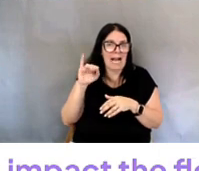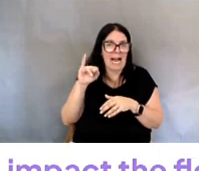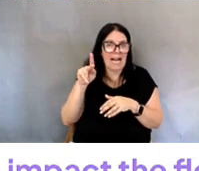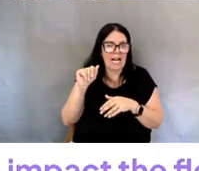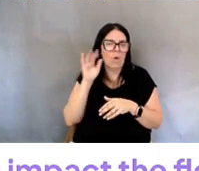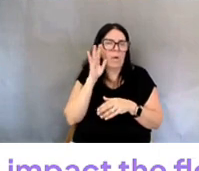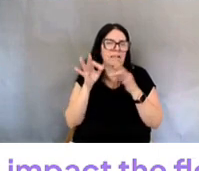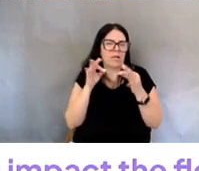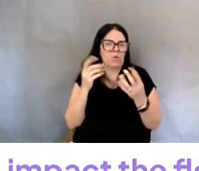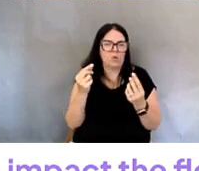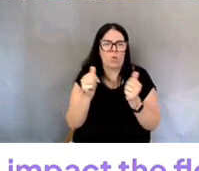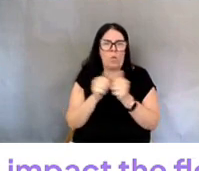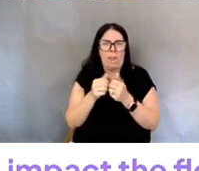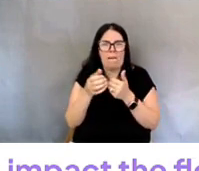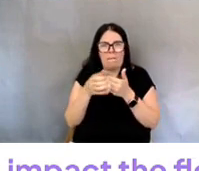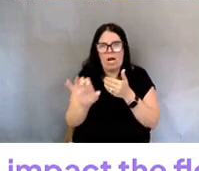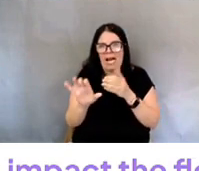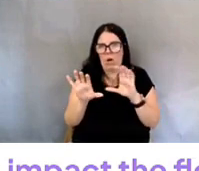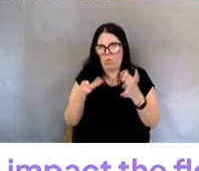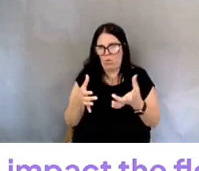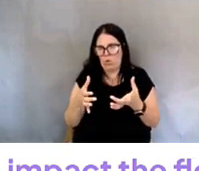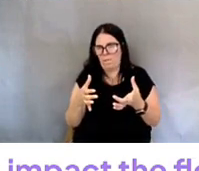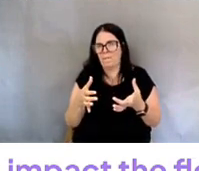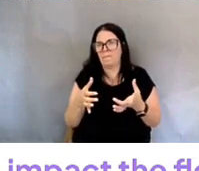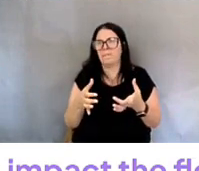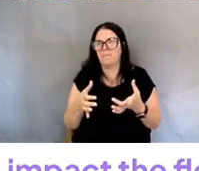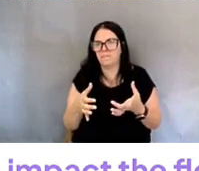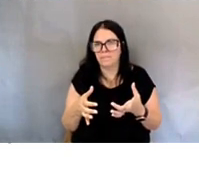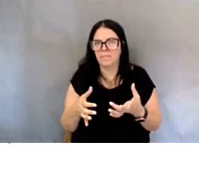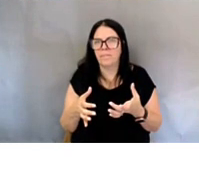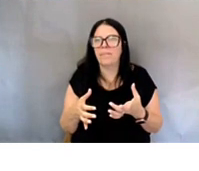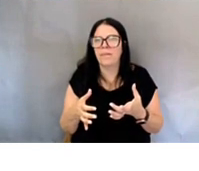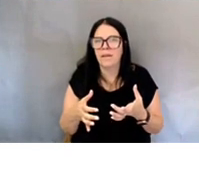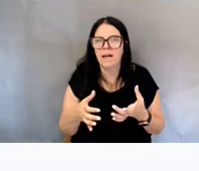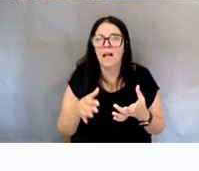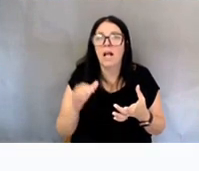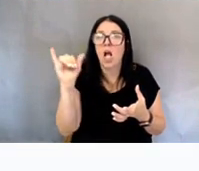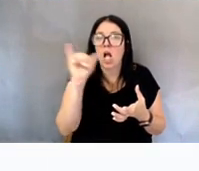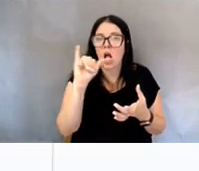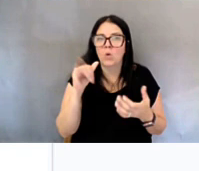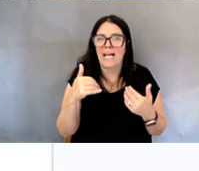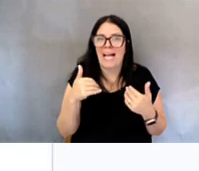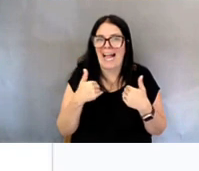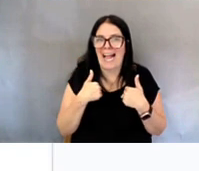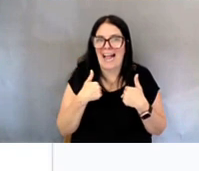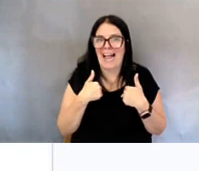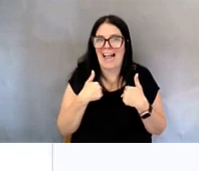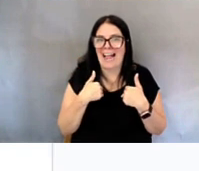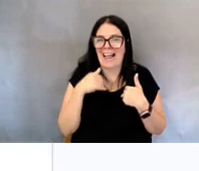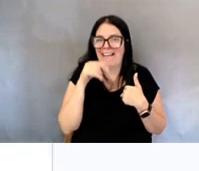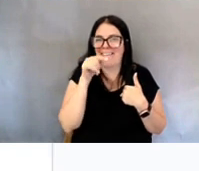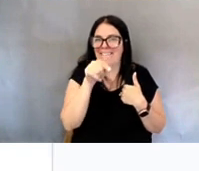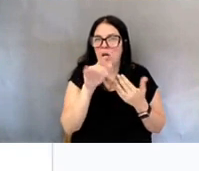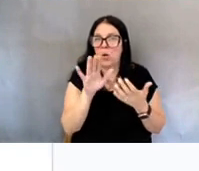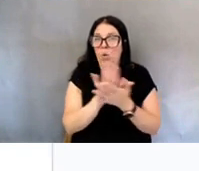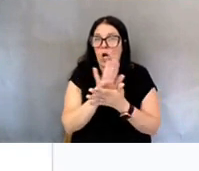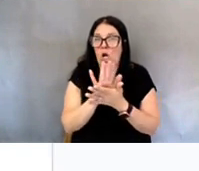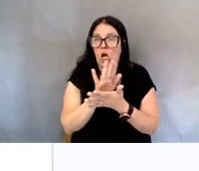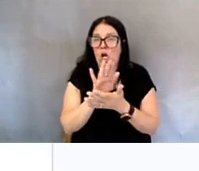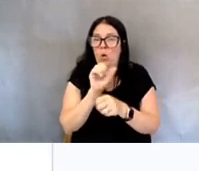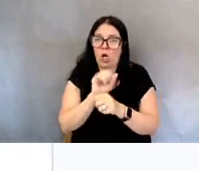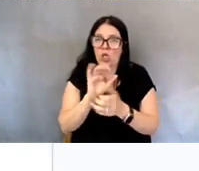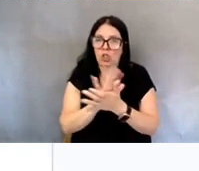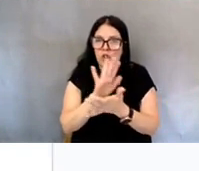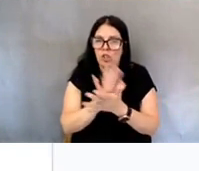you that there is also a worksheet that will be available for